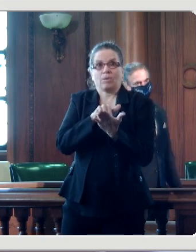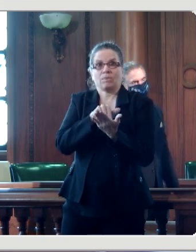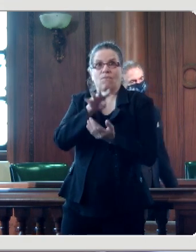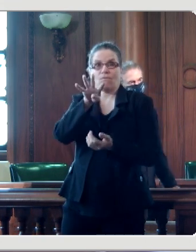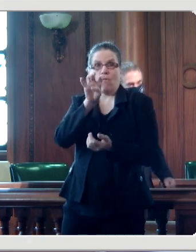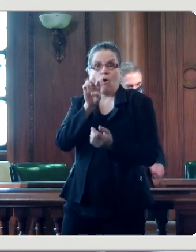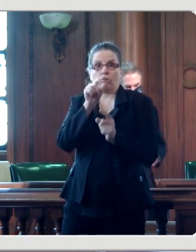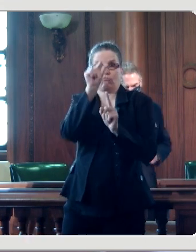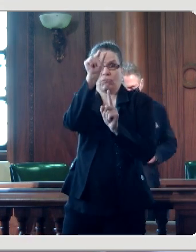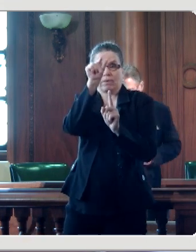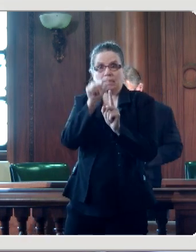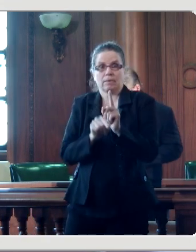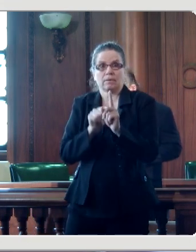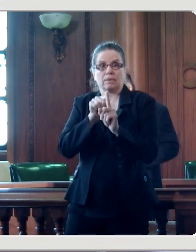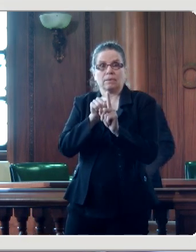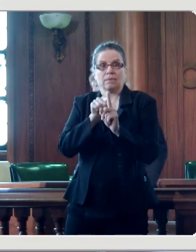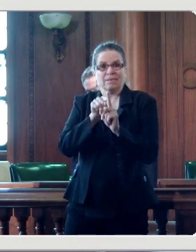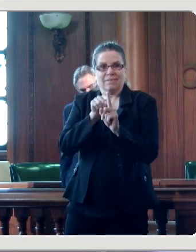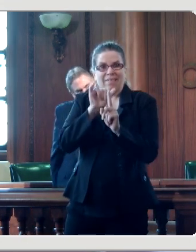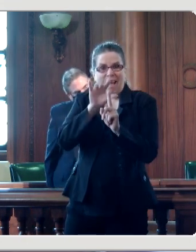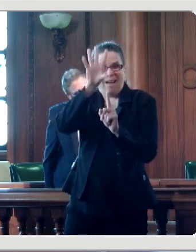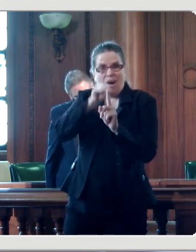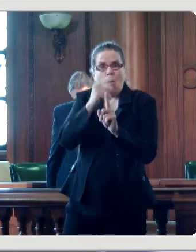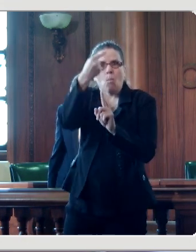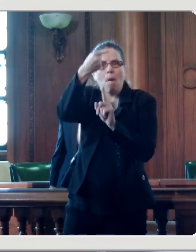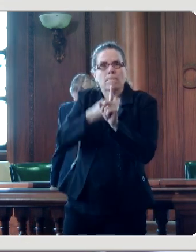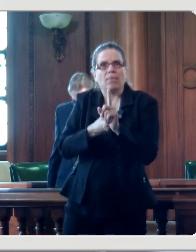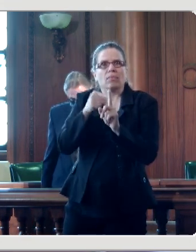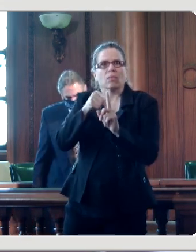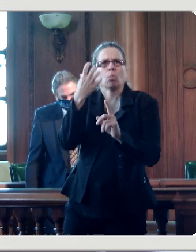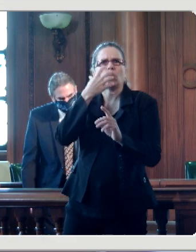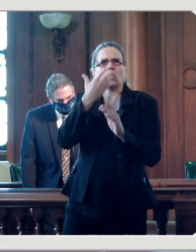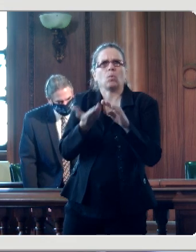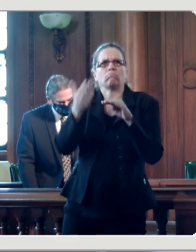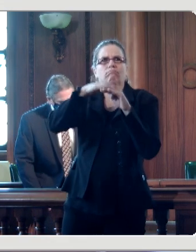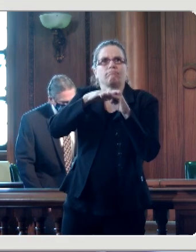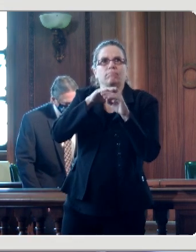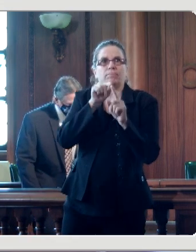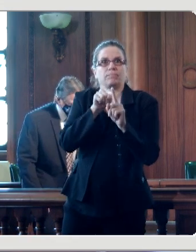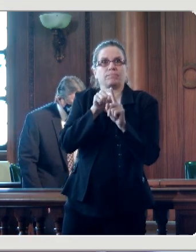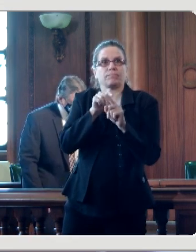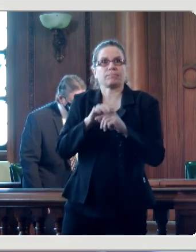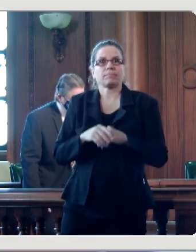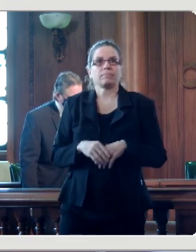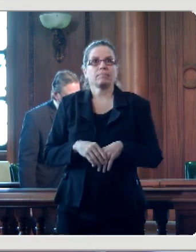4,496. In 1 month, we have had an increase of